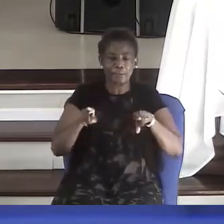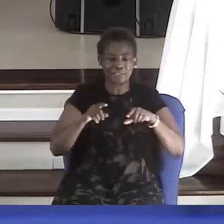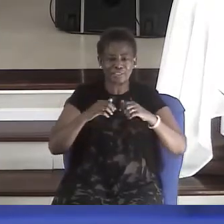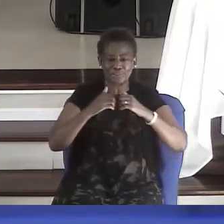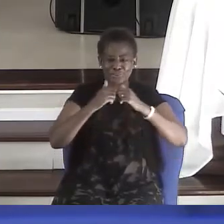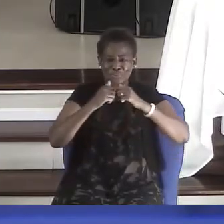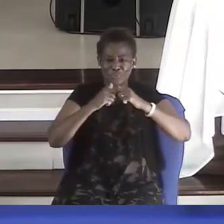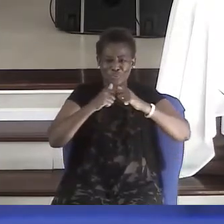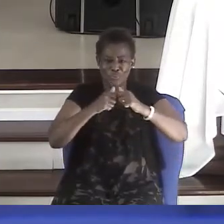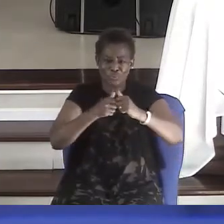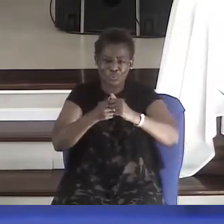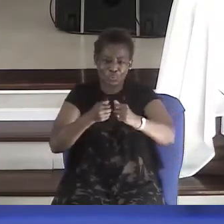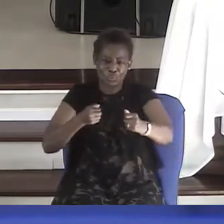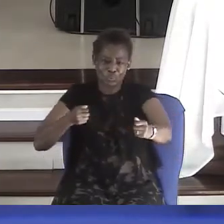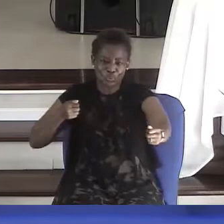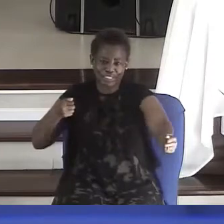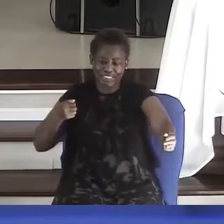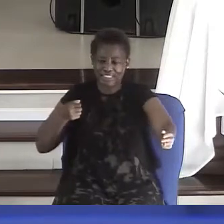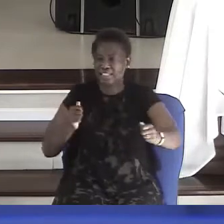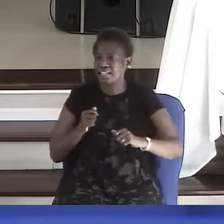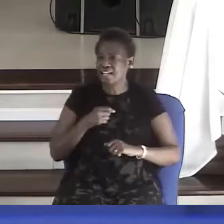can't be at all of the points.